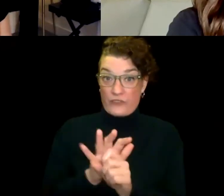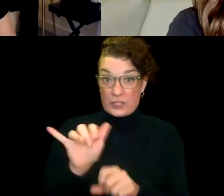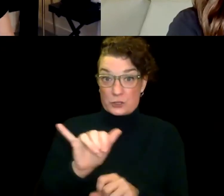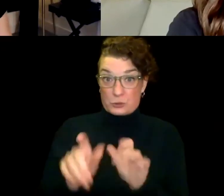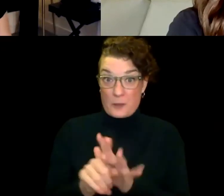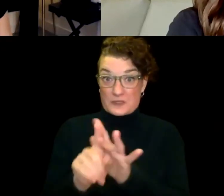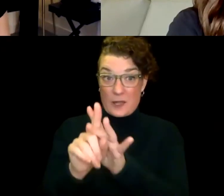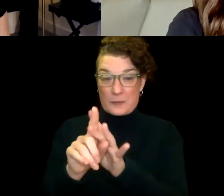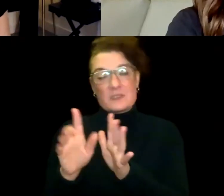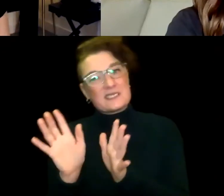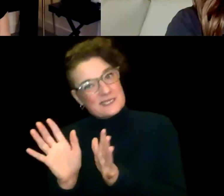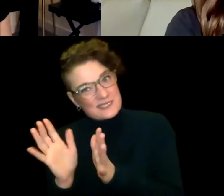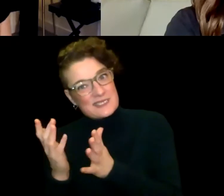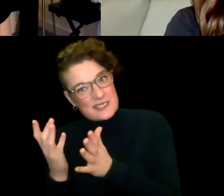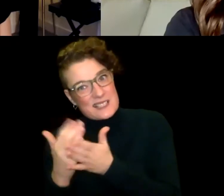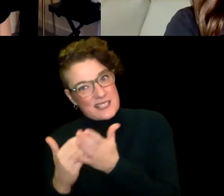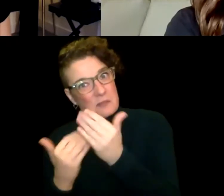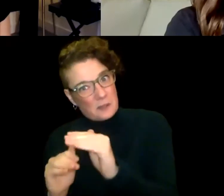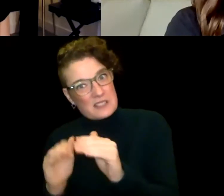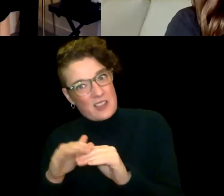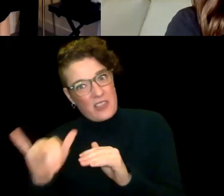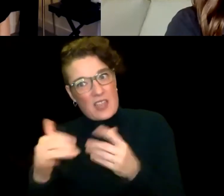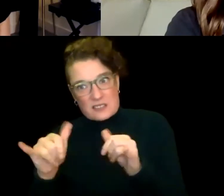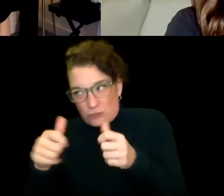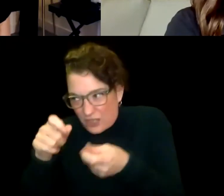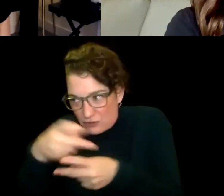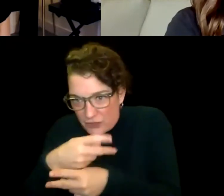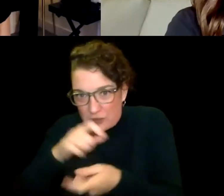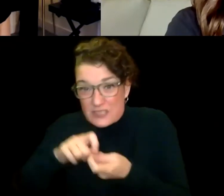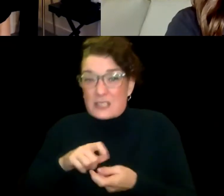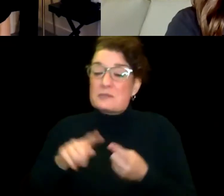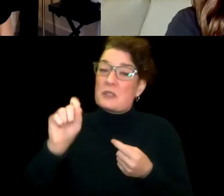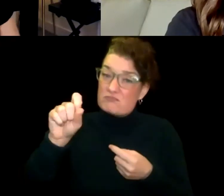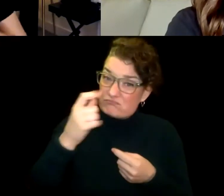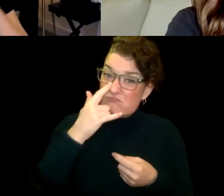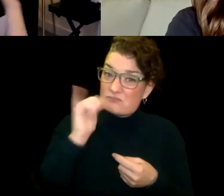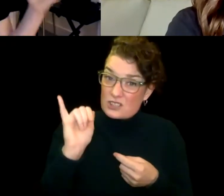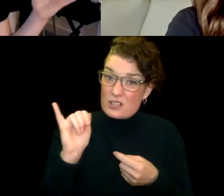some asterisks because we're still trying to figure out the details, but it does look like in the,